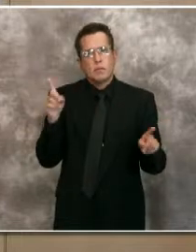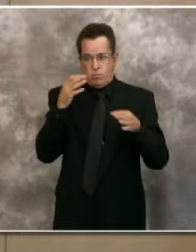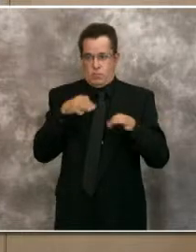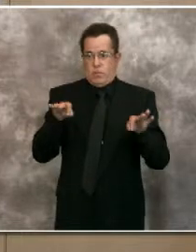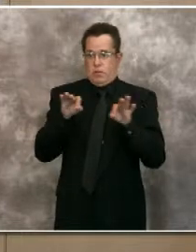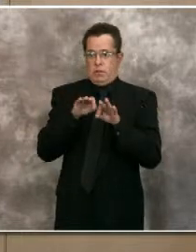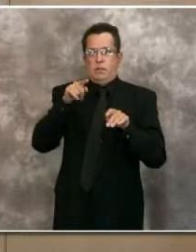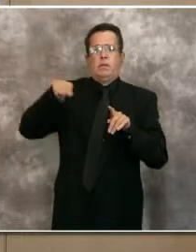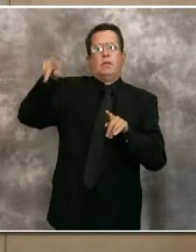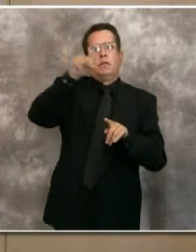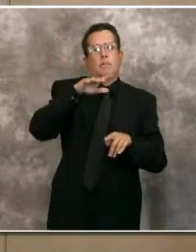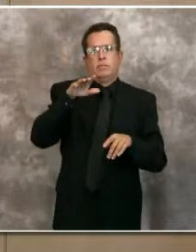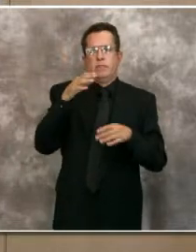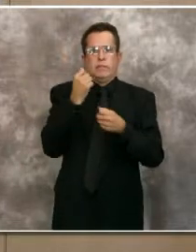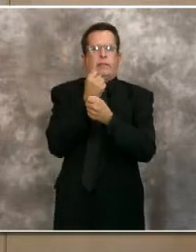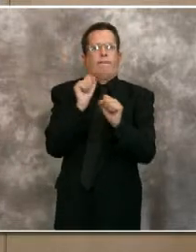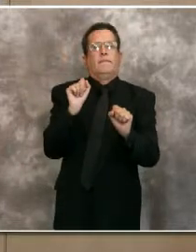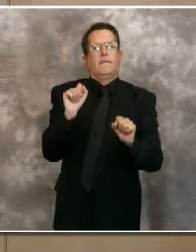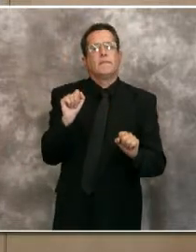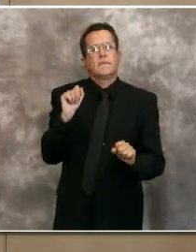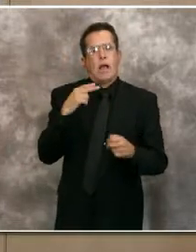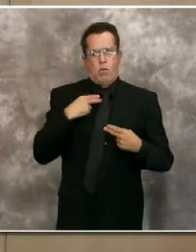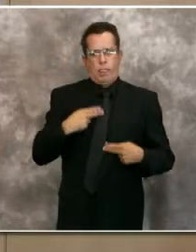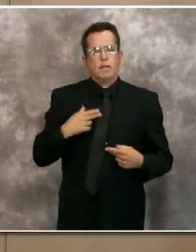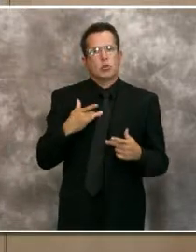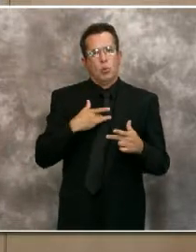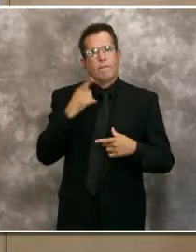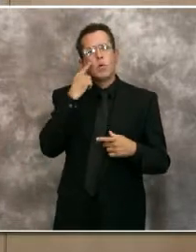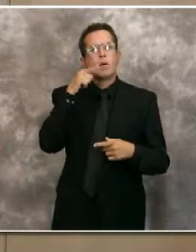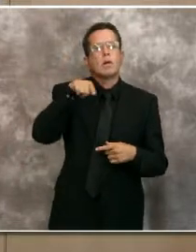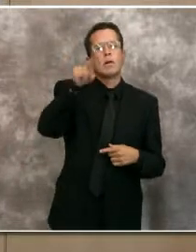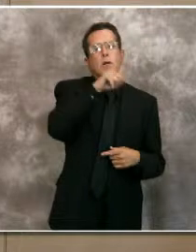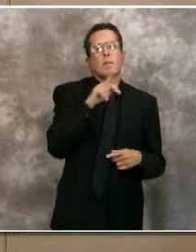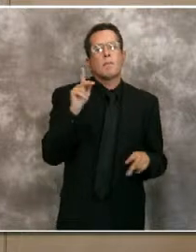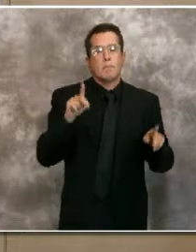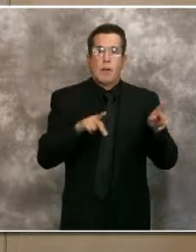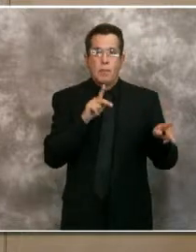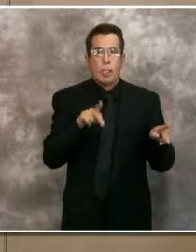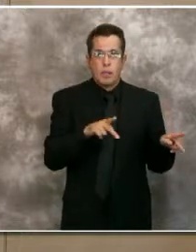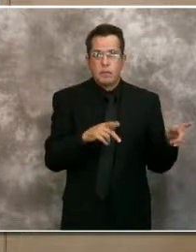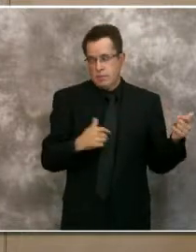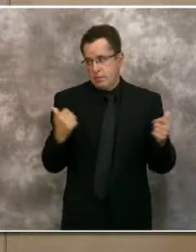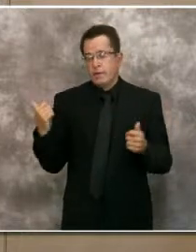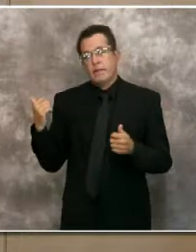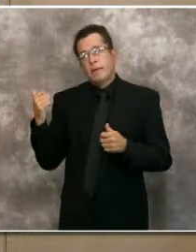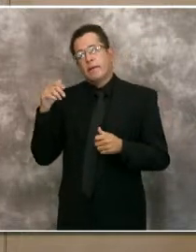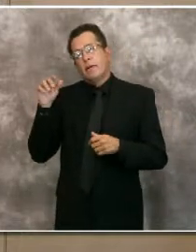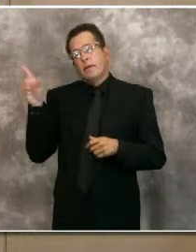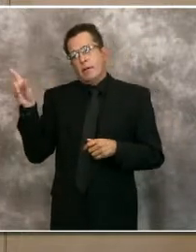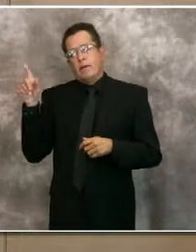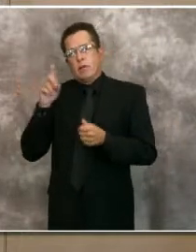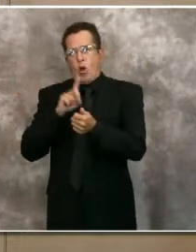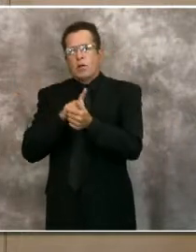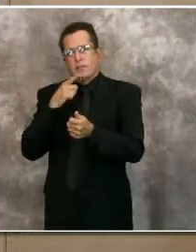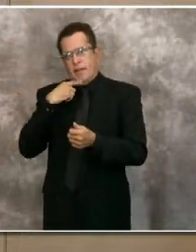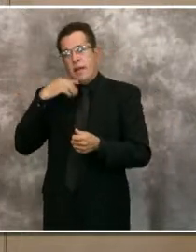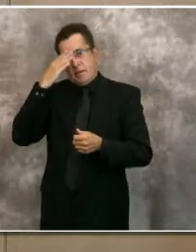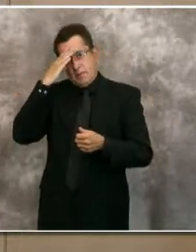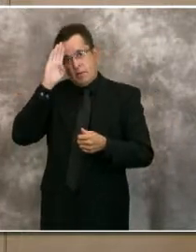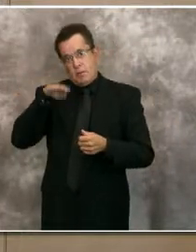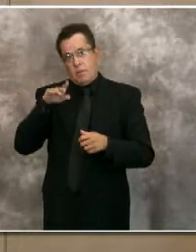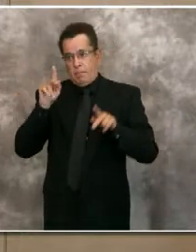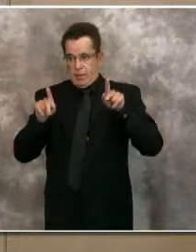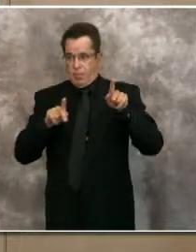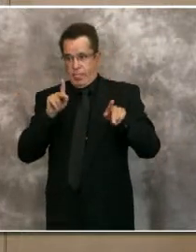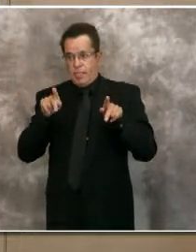public interest and public health concern? Well, I certainly think that people are interested, but in cases where